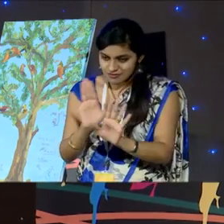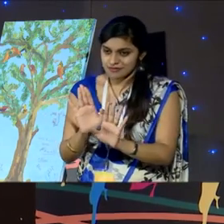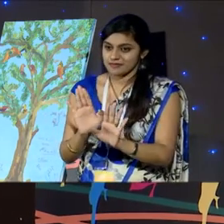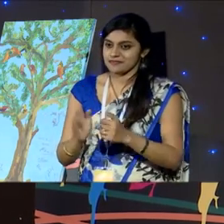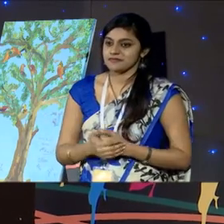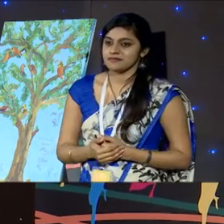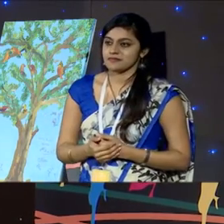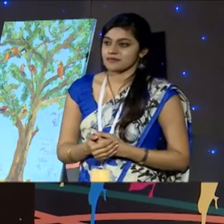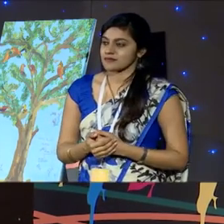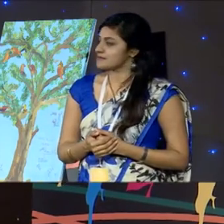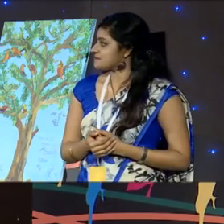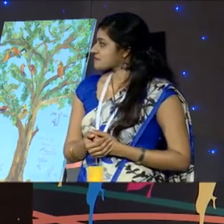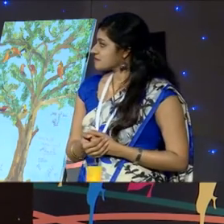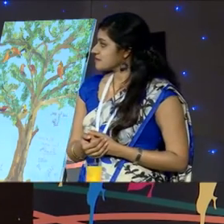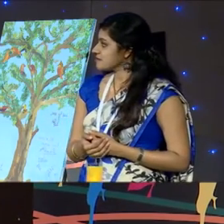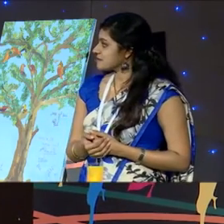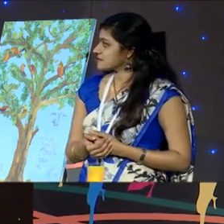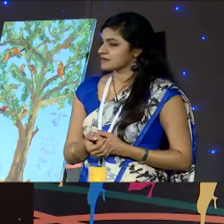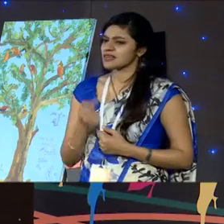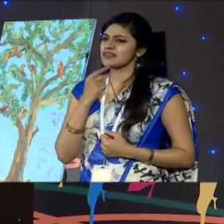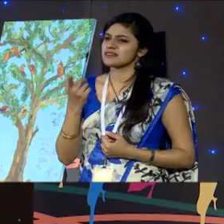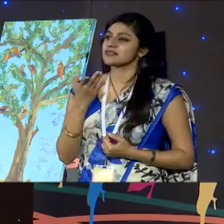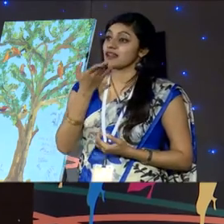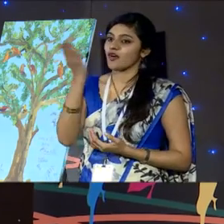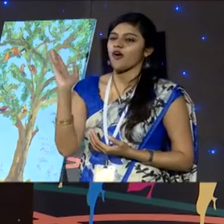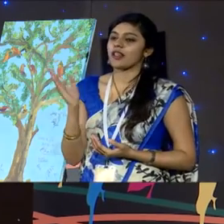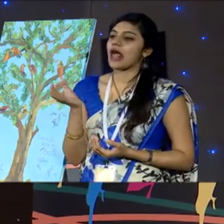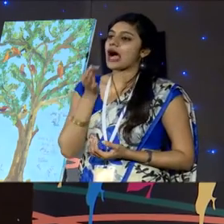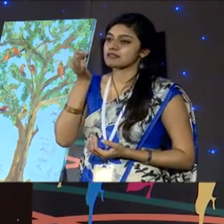Words, just come up with words. Why are you all silent? Just come up with words.